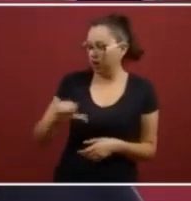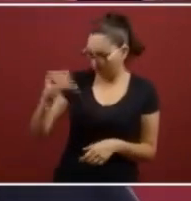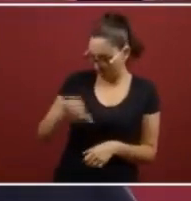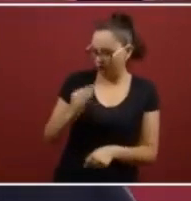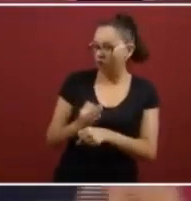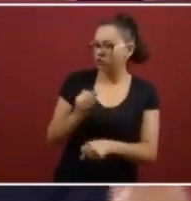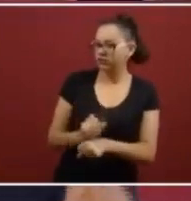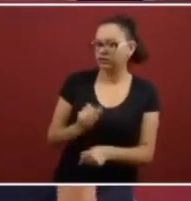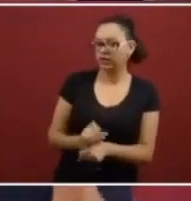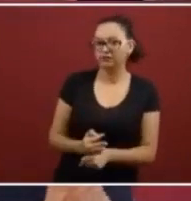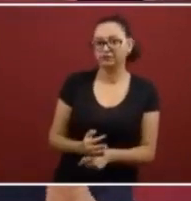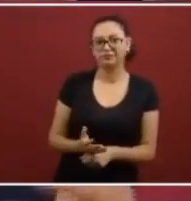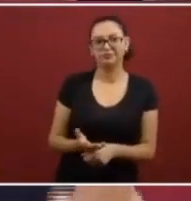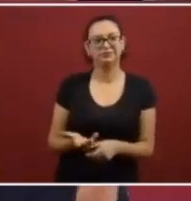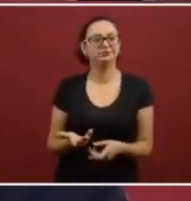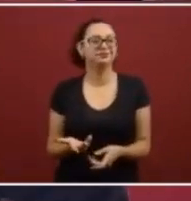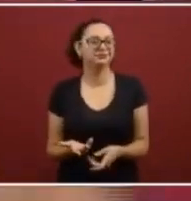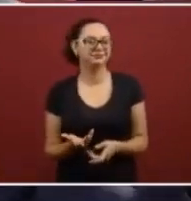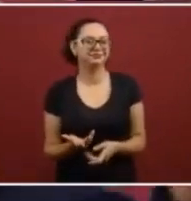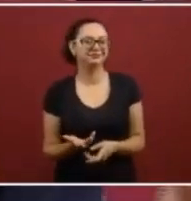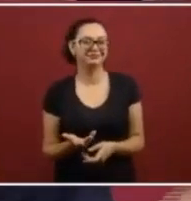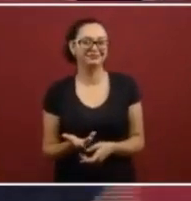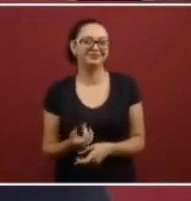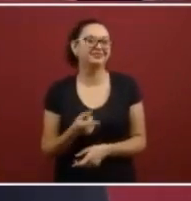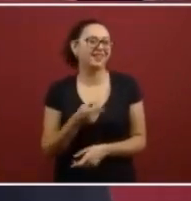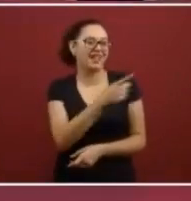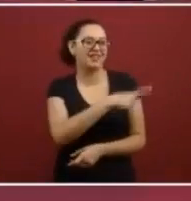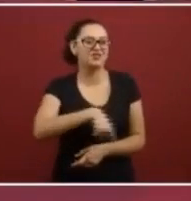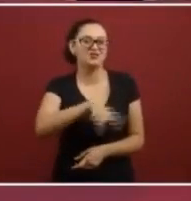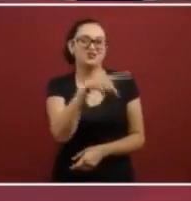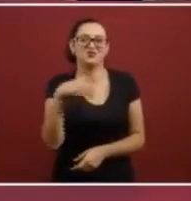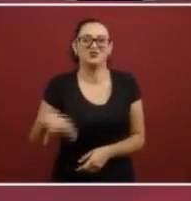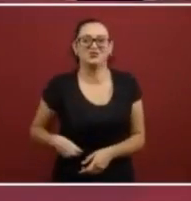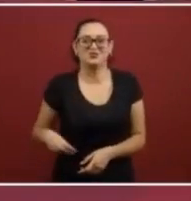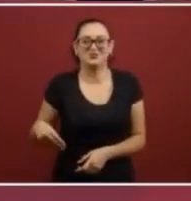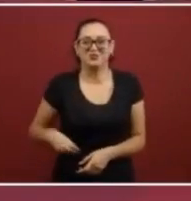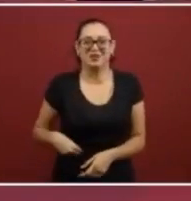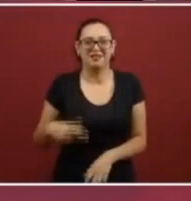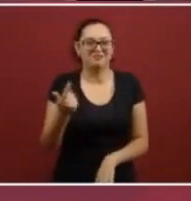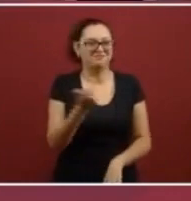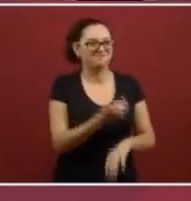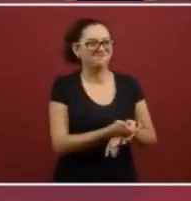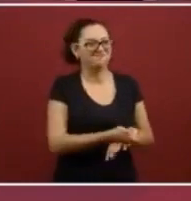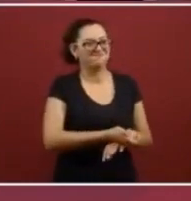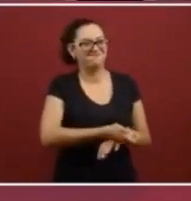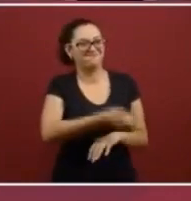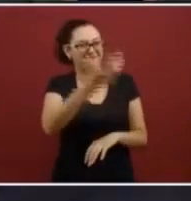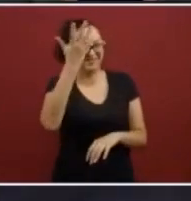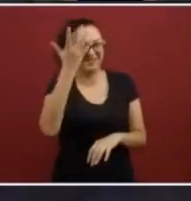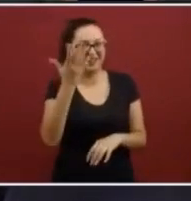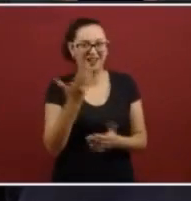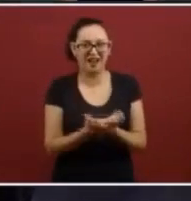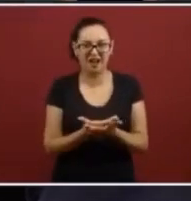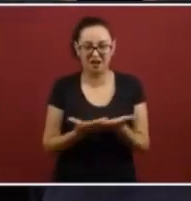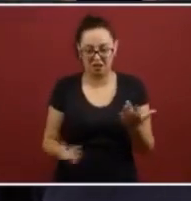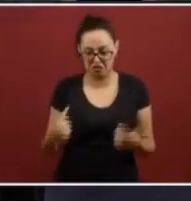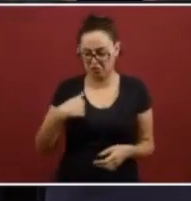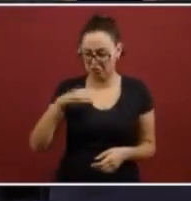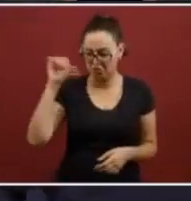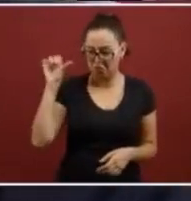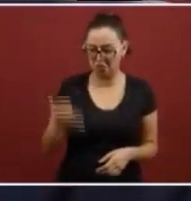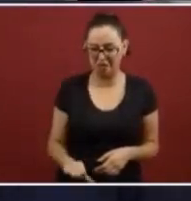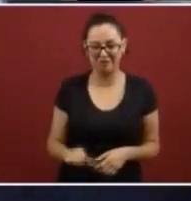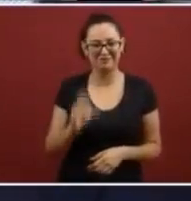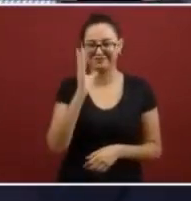precio. they asked him to lower the Subieron los prices precios. when they raised the prices. Entonces, no puedo porque Why can't